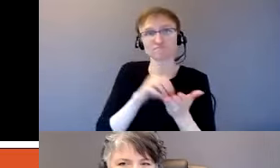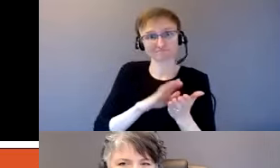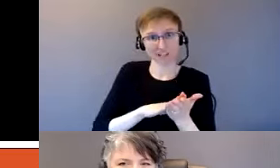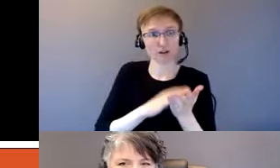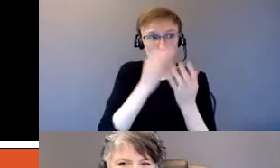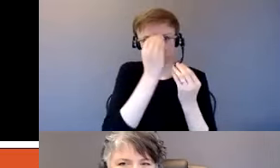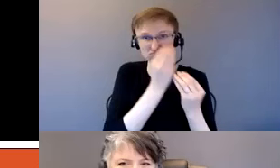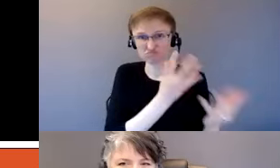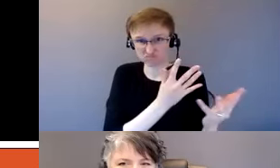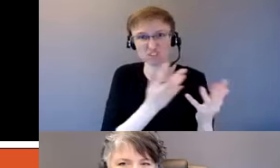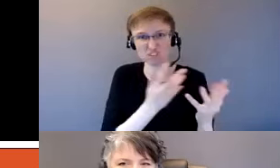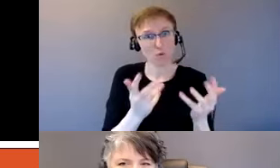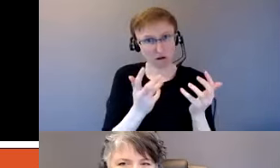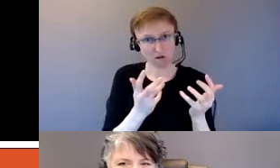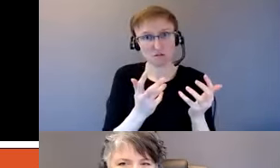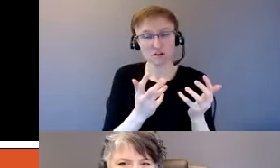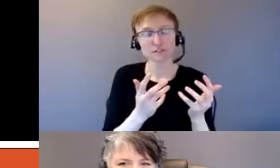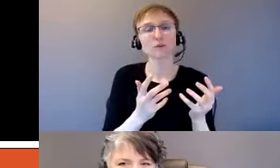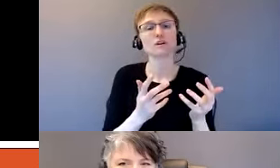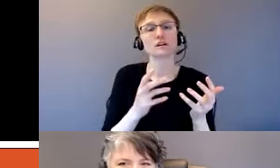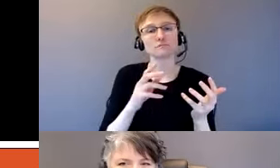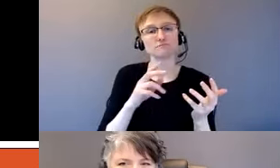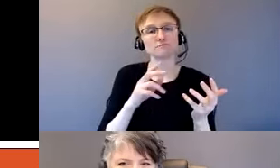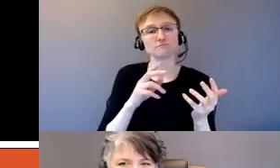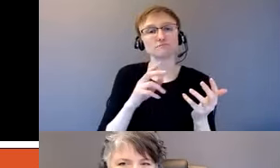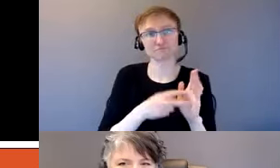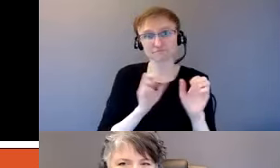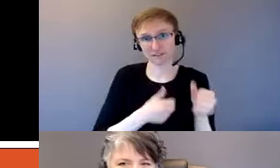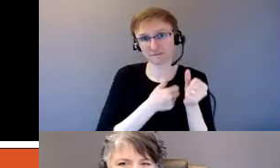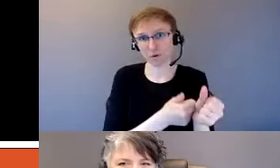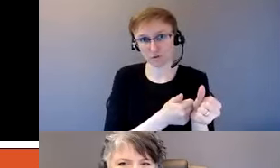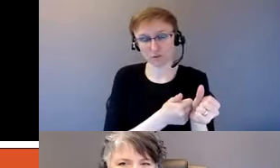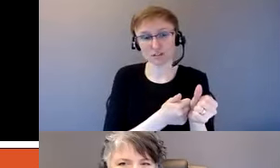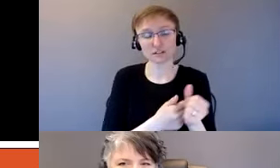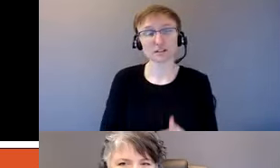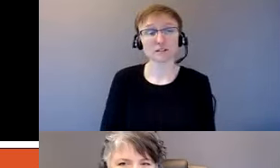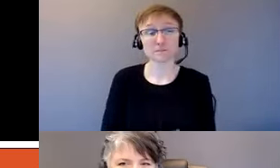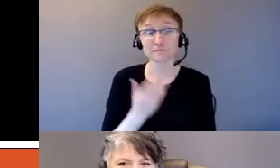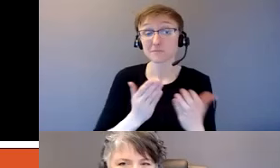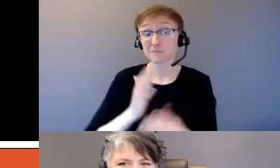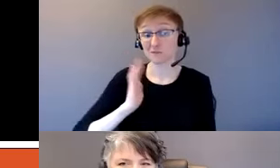in a power of attorney document or another written document, or they communicated it orally.